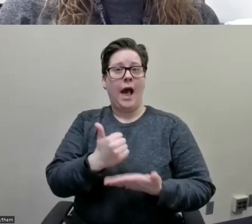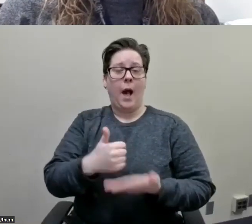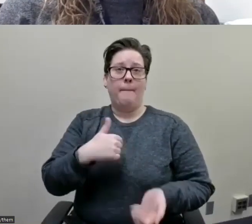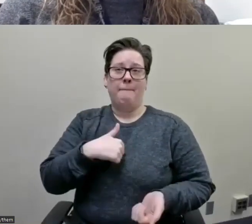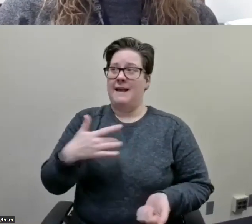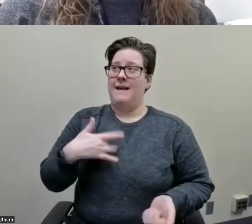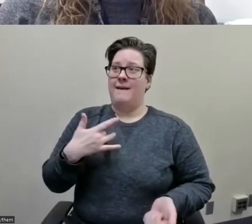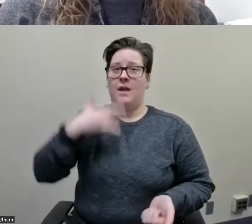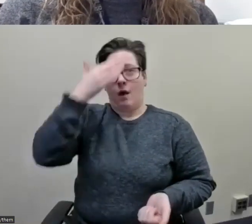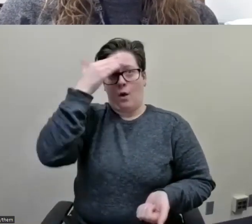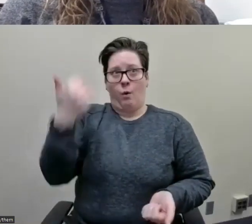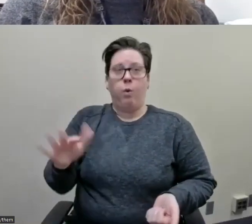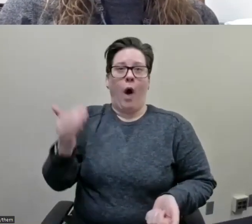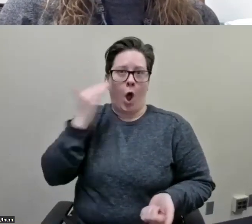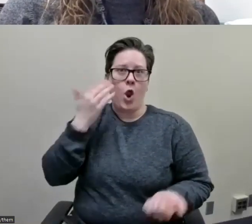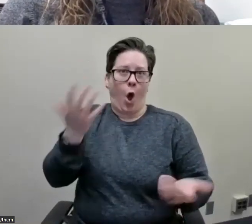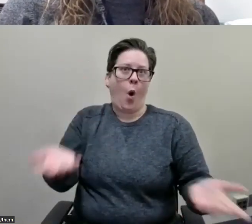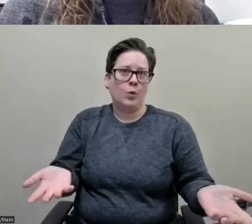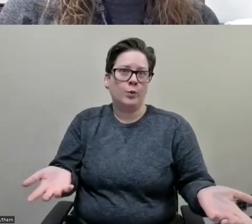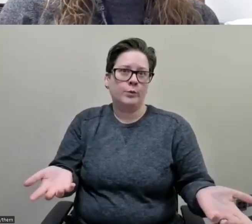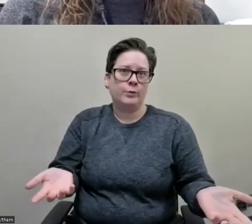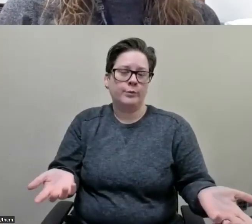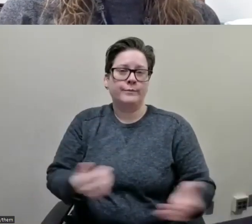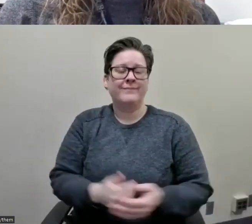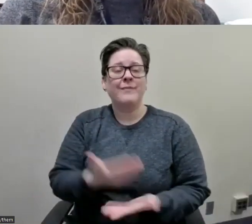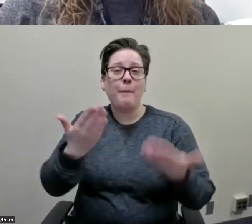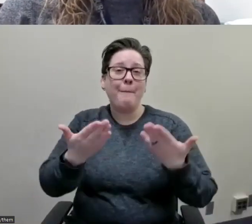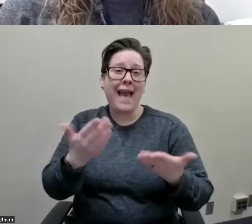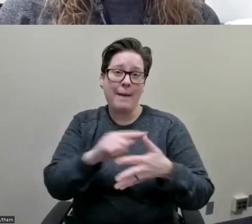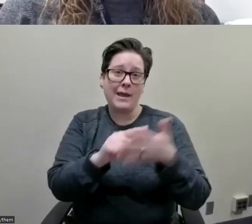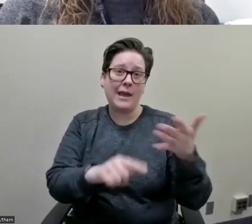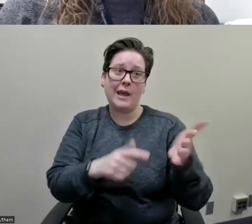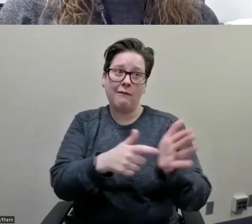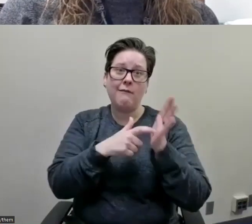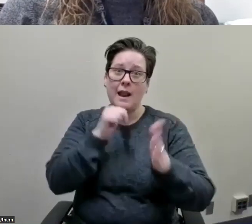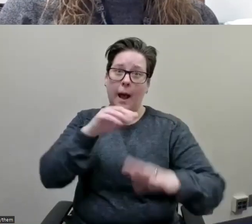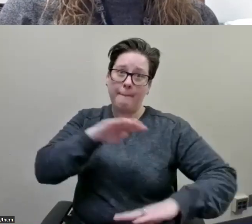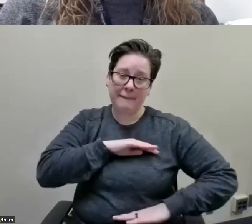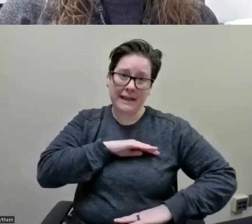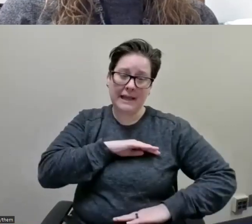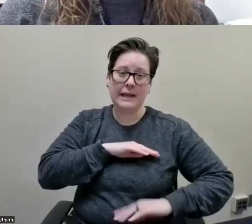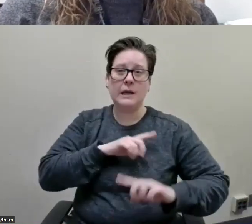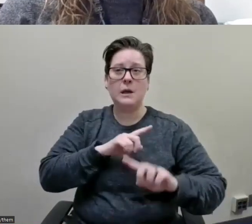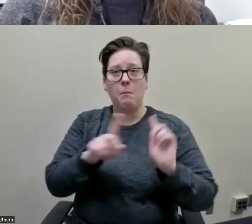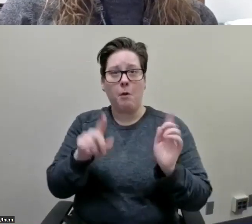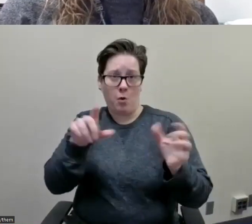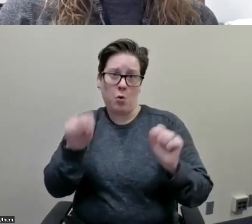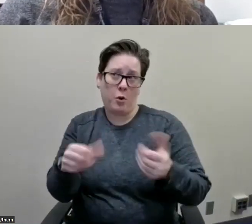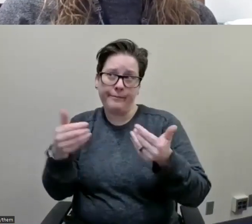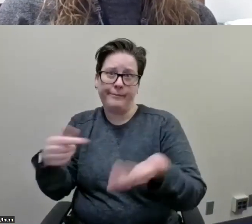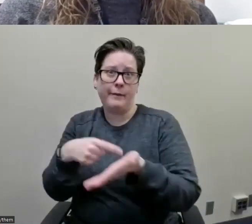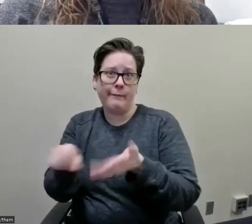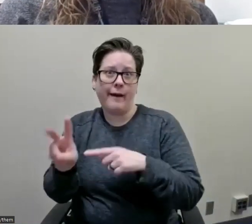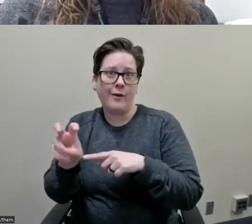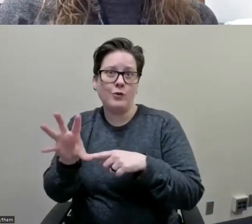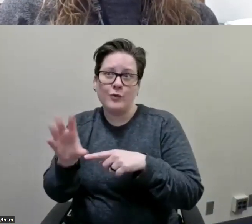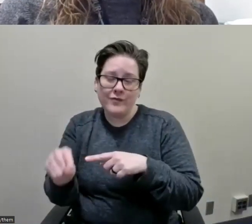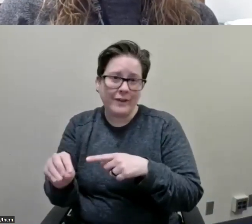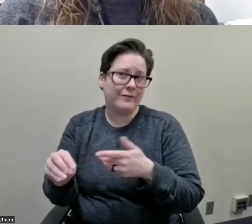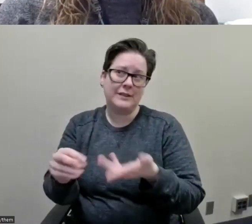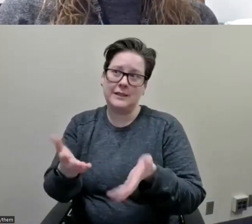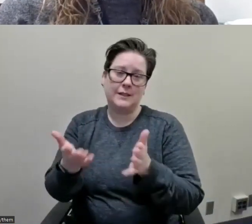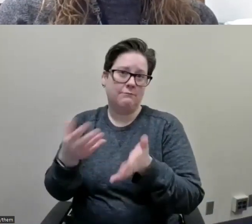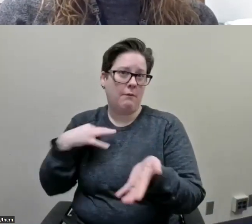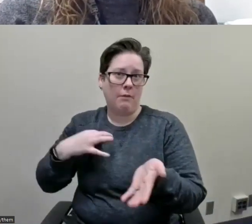have that information. You may not meet those criteria, but again, there are out-of-pocket costs available for genetic testing if it felt like